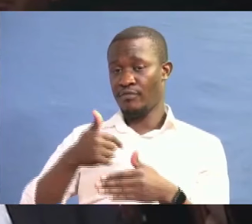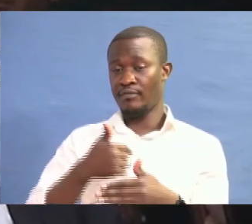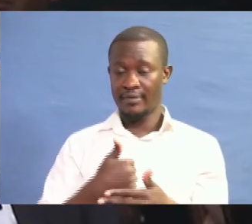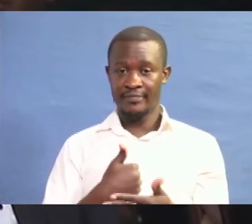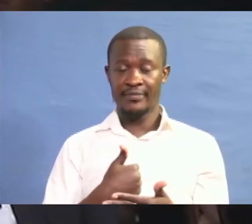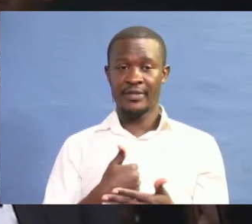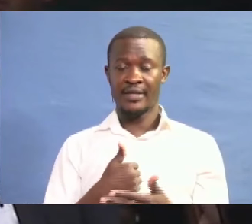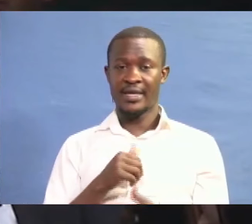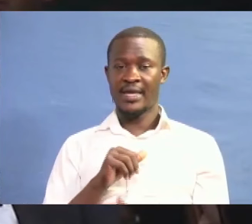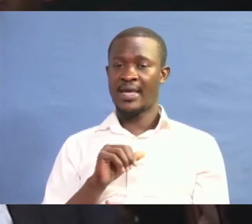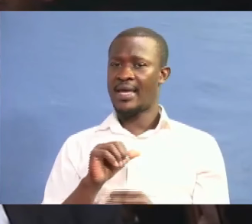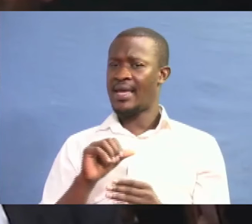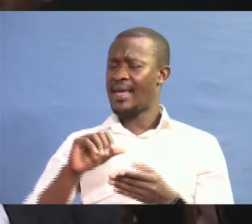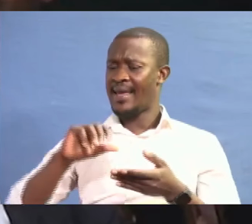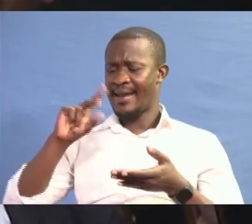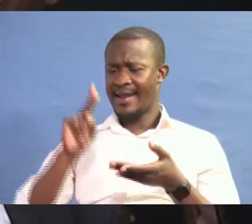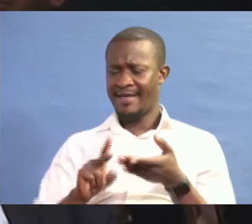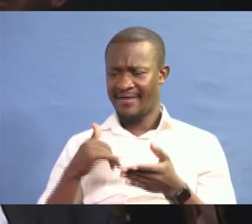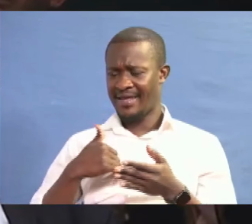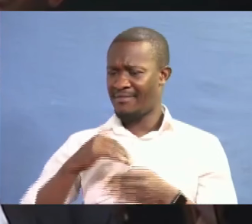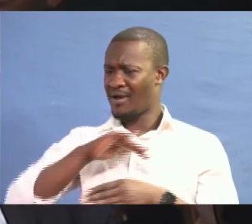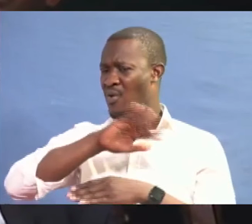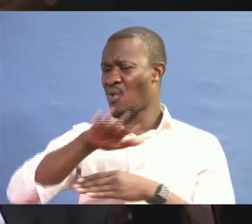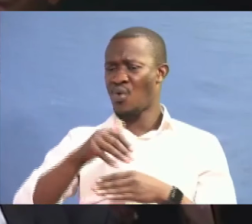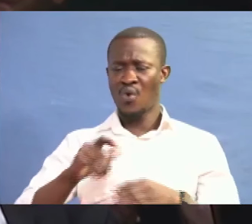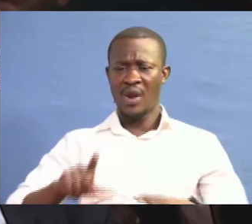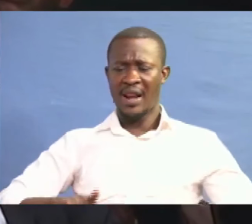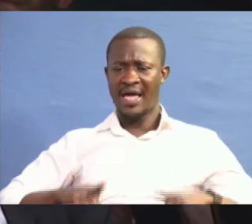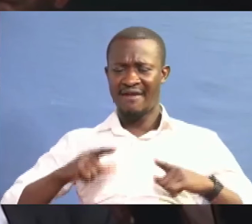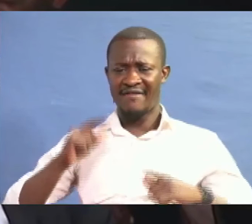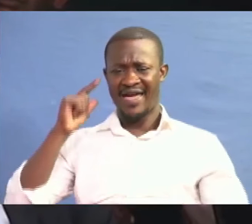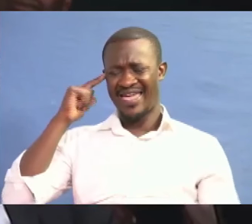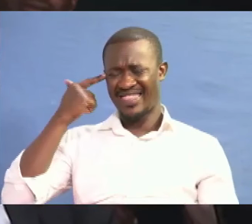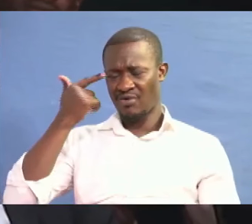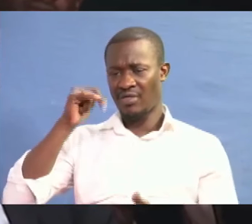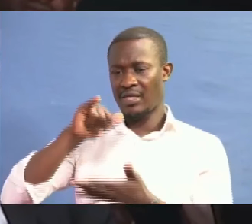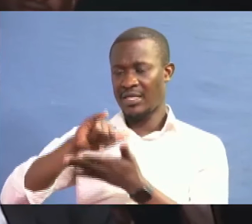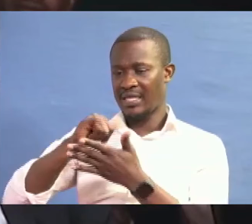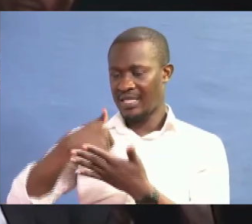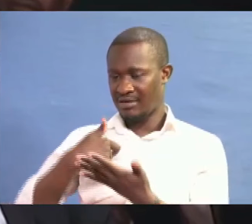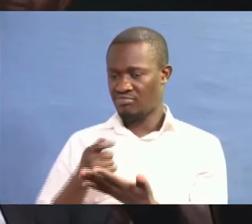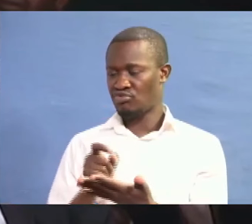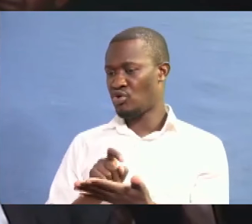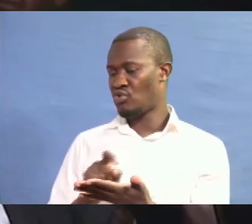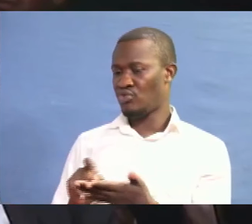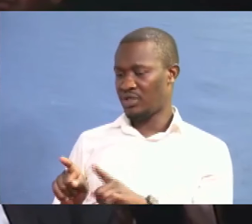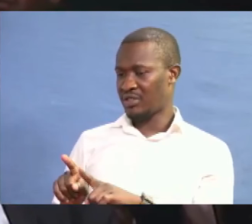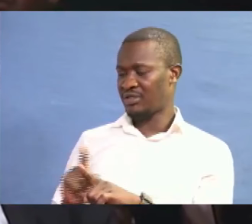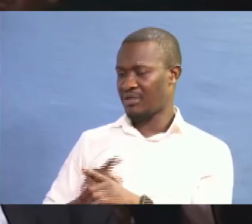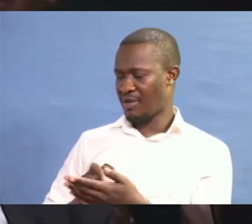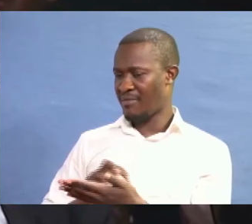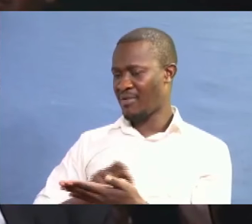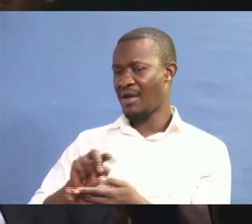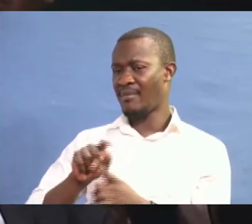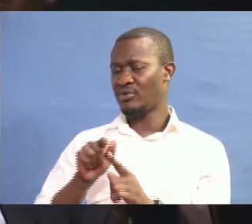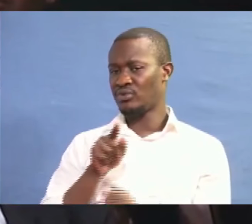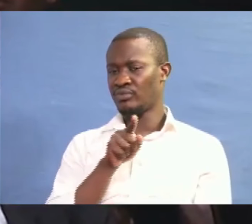Never in my entire life have I ever thought that I would write such a message about